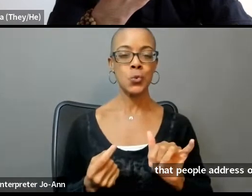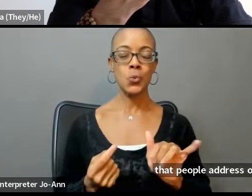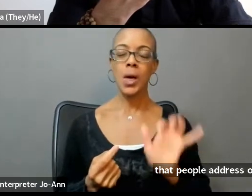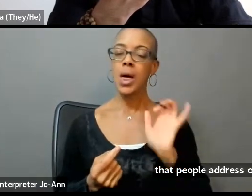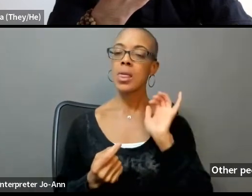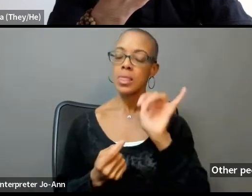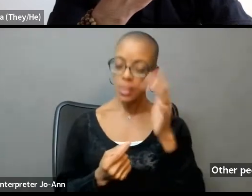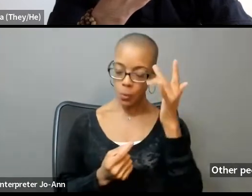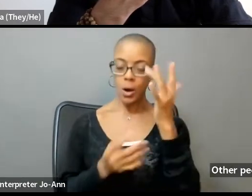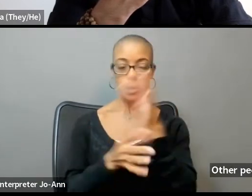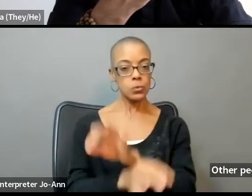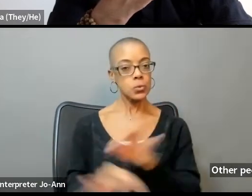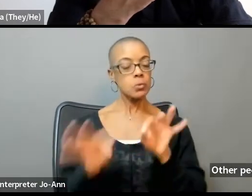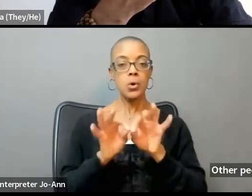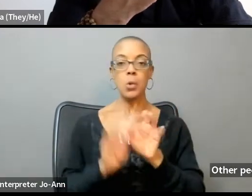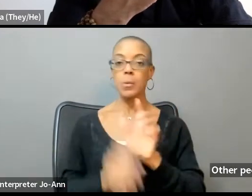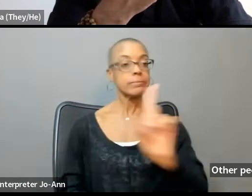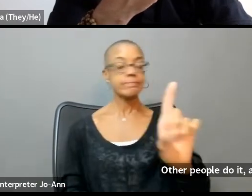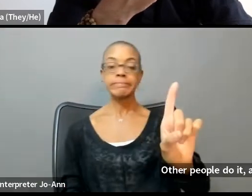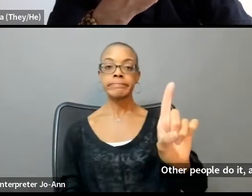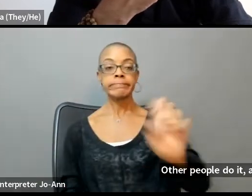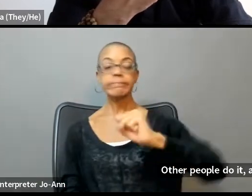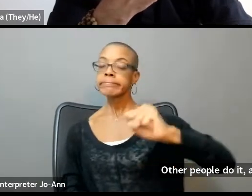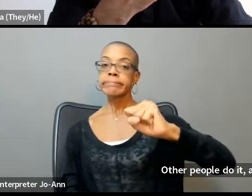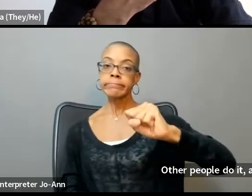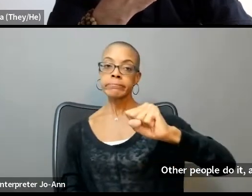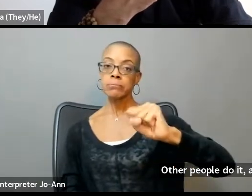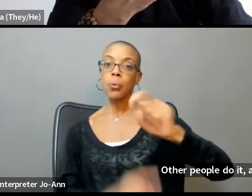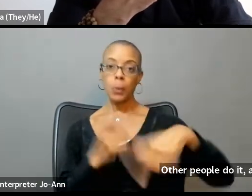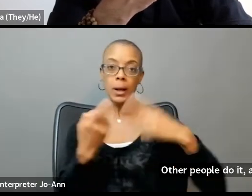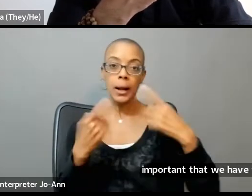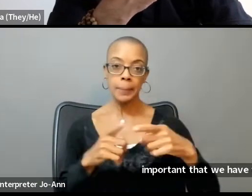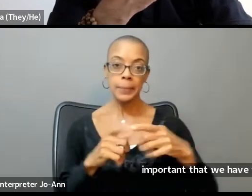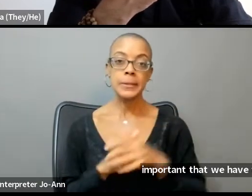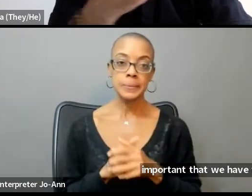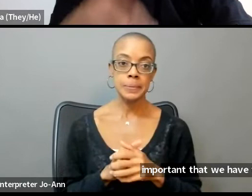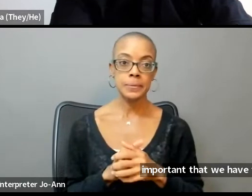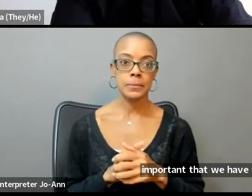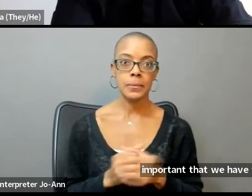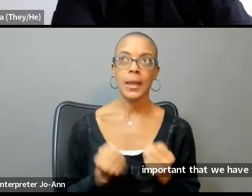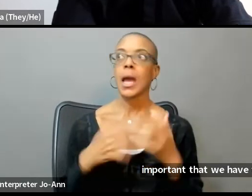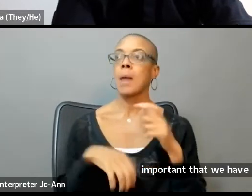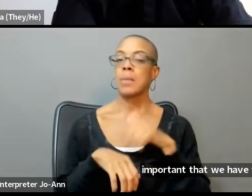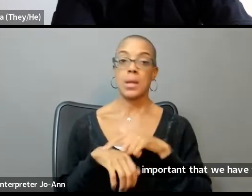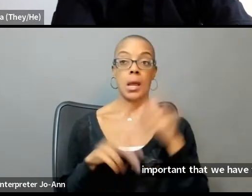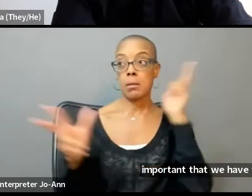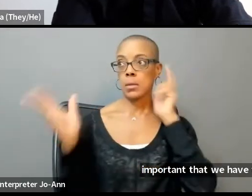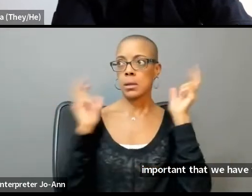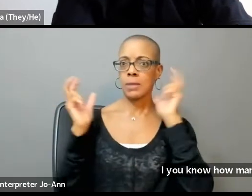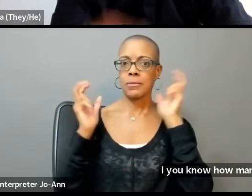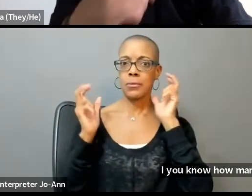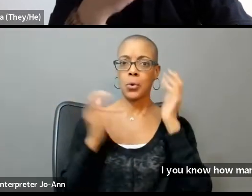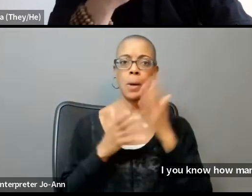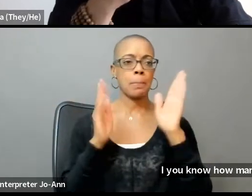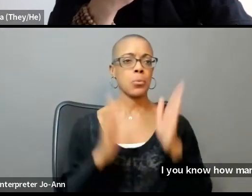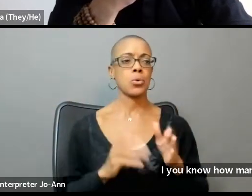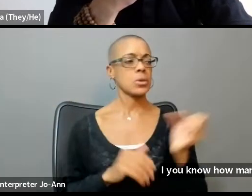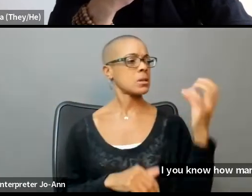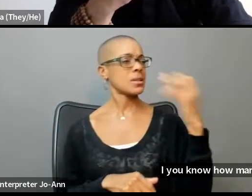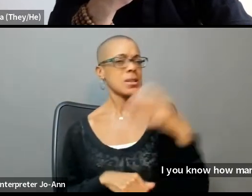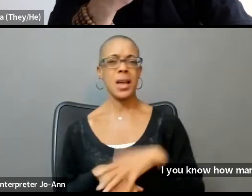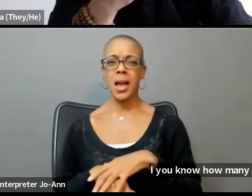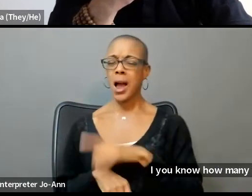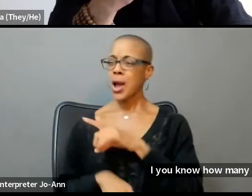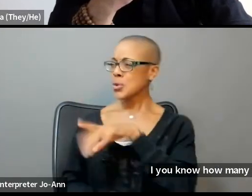that we have to speak up when these things happen. How many times have I heard someone tell me, "Oh, you